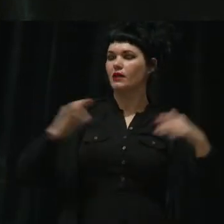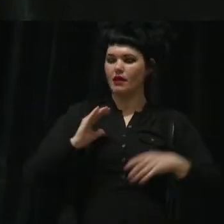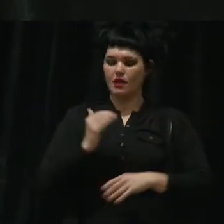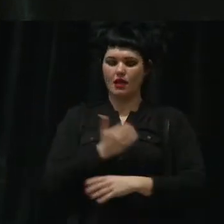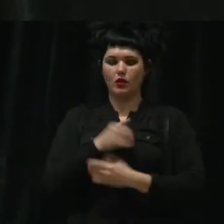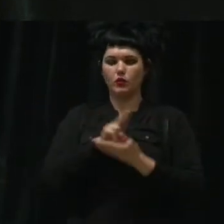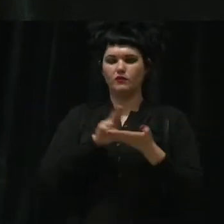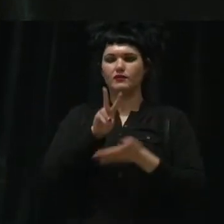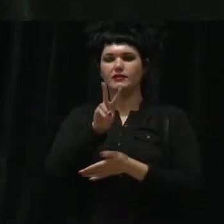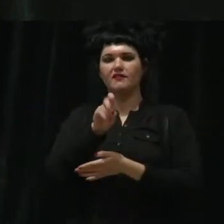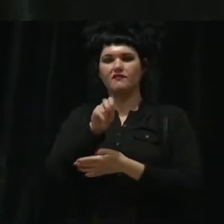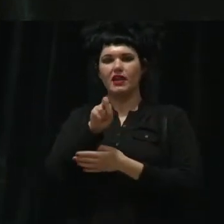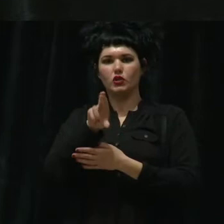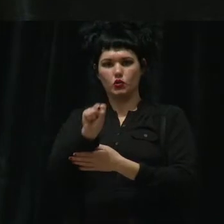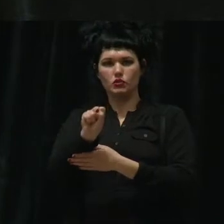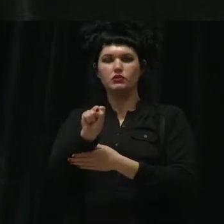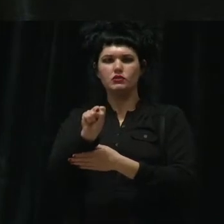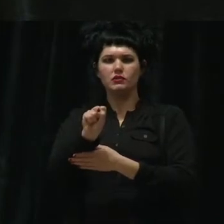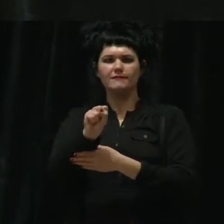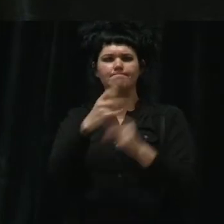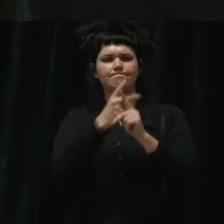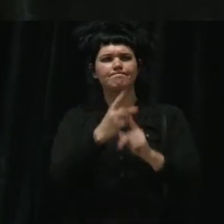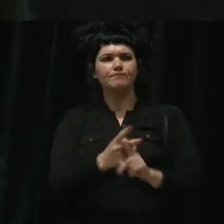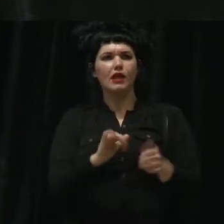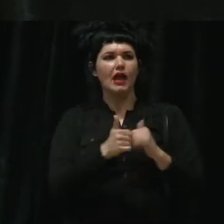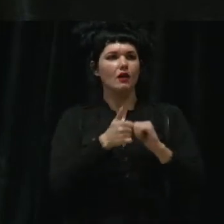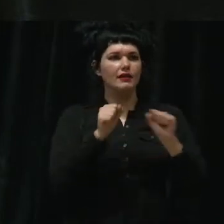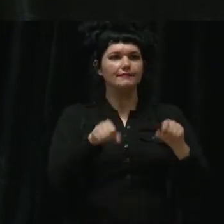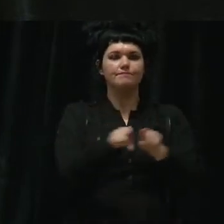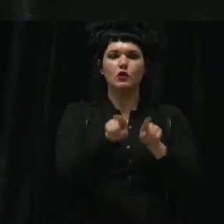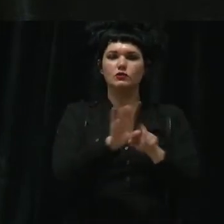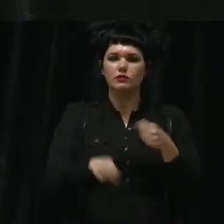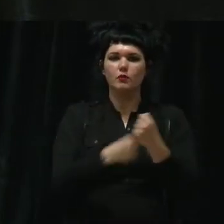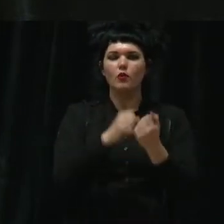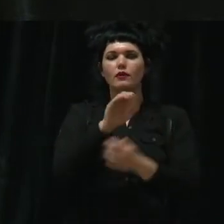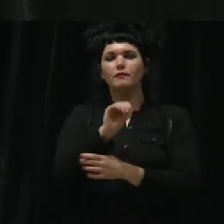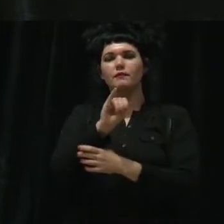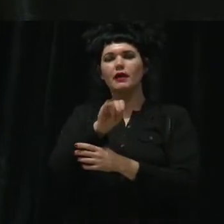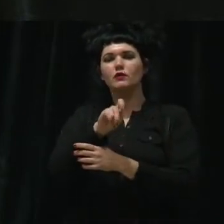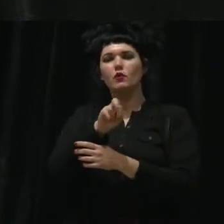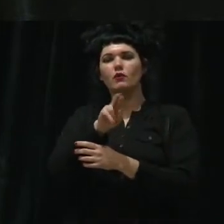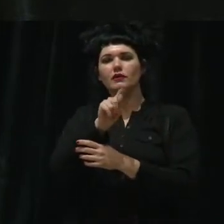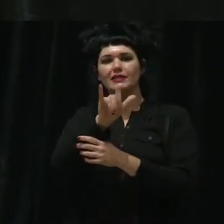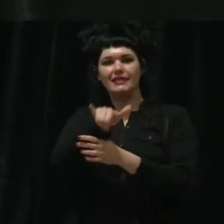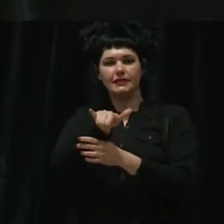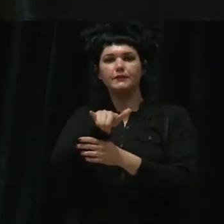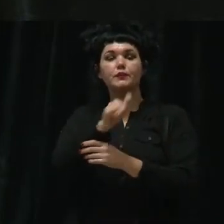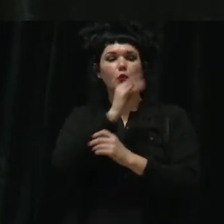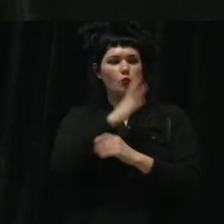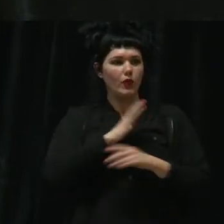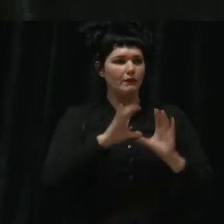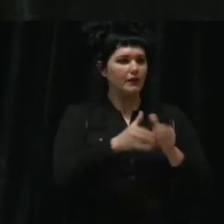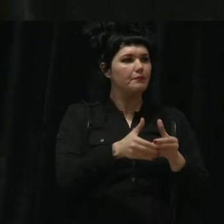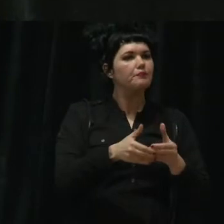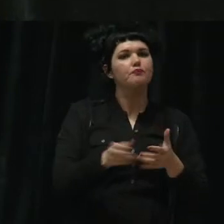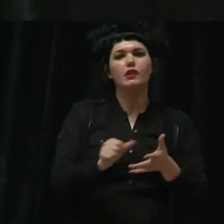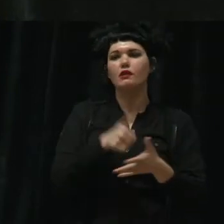are, finding ways to also support minority women and